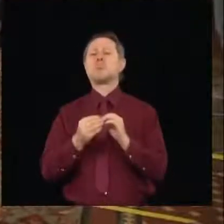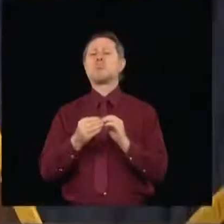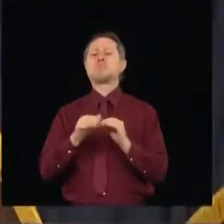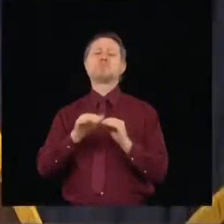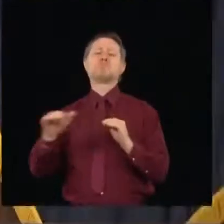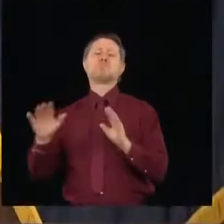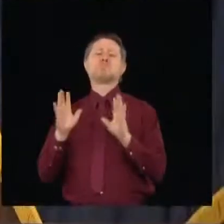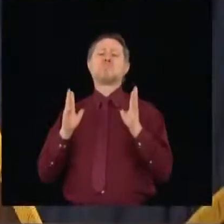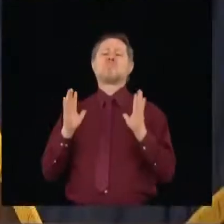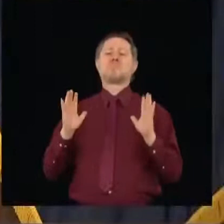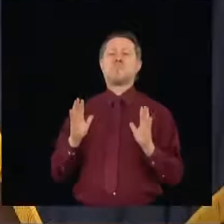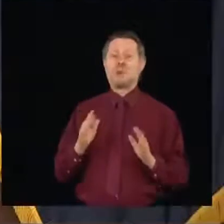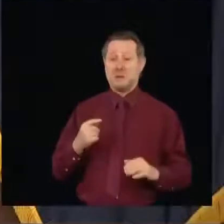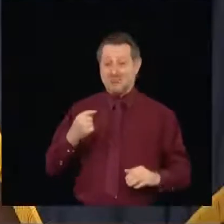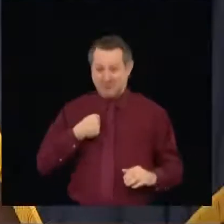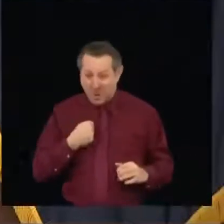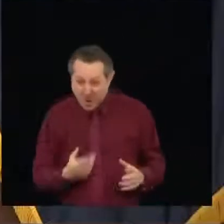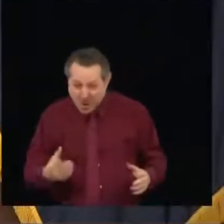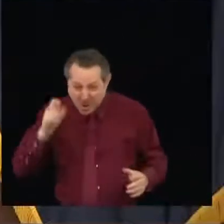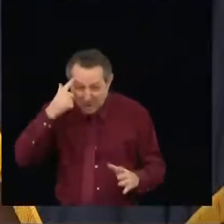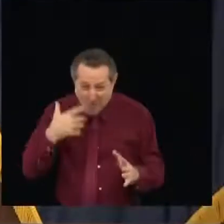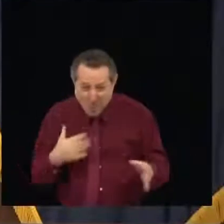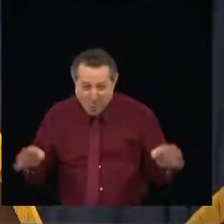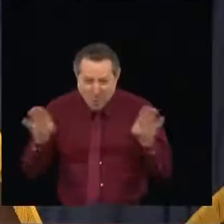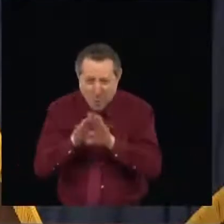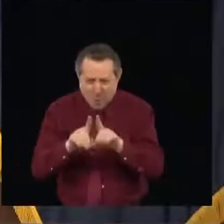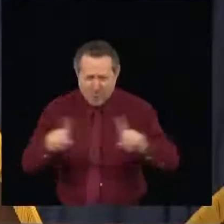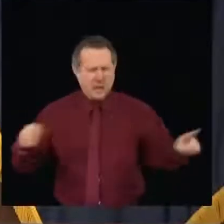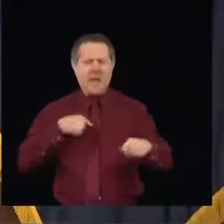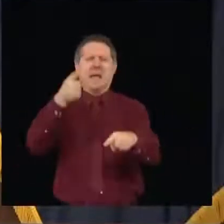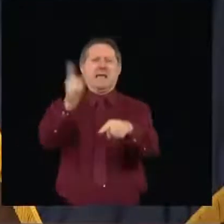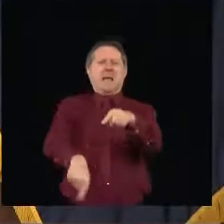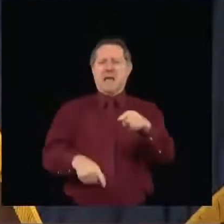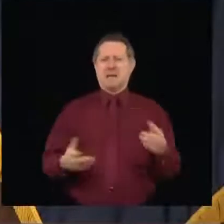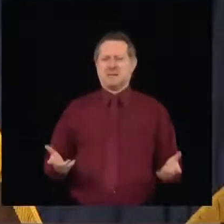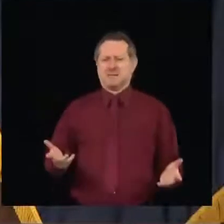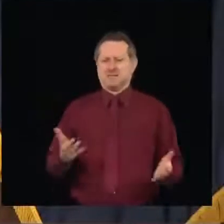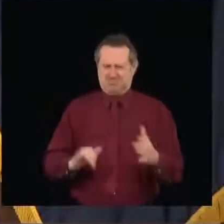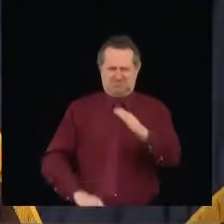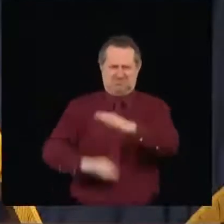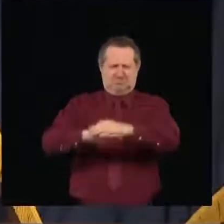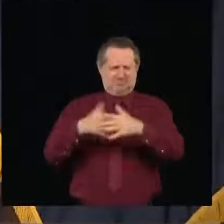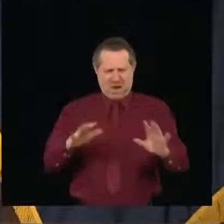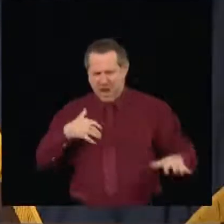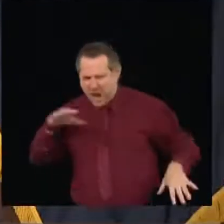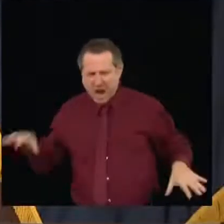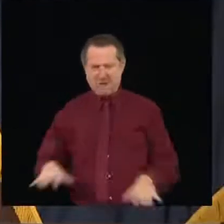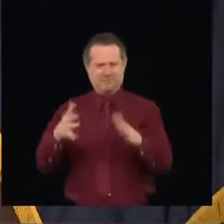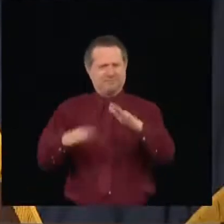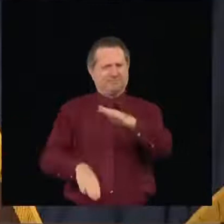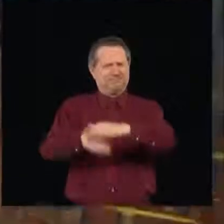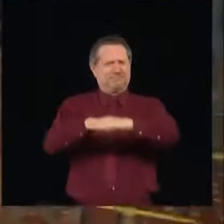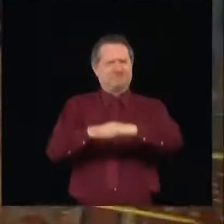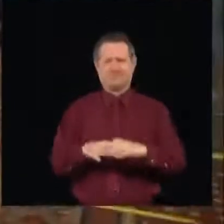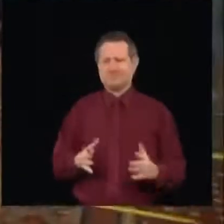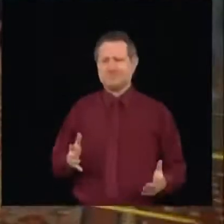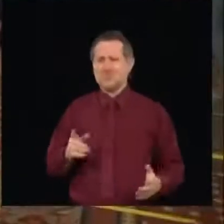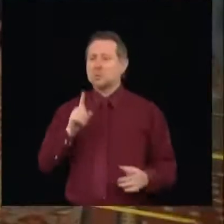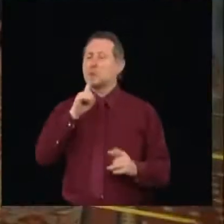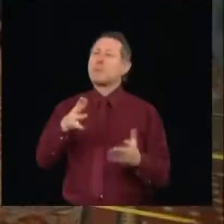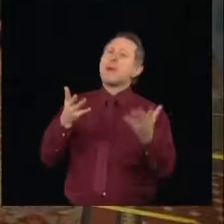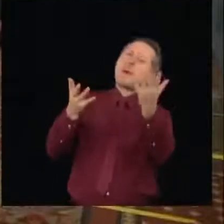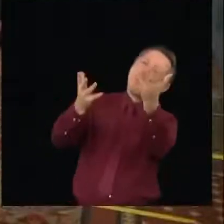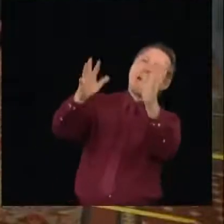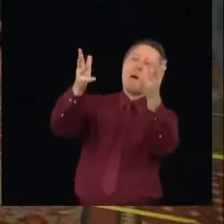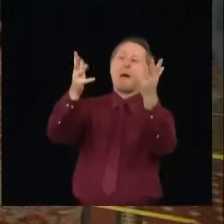more lockdown measures. You can't do any more lockdown measures than we've done. Essential trips outside to the